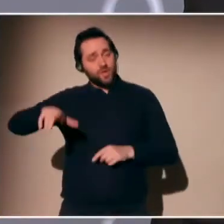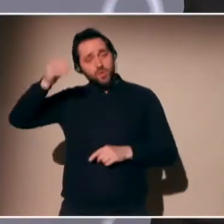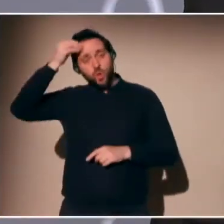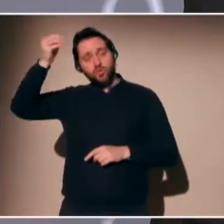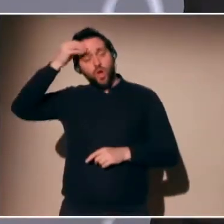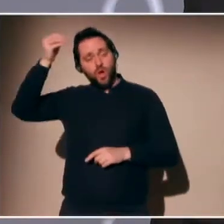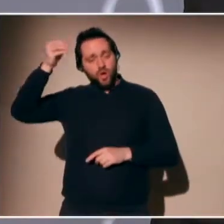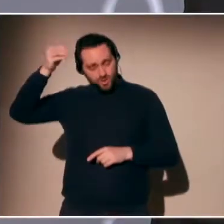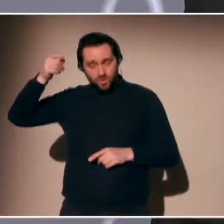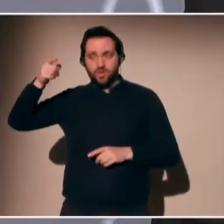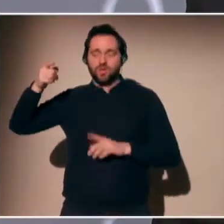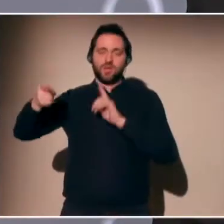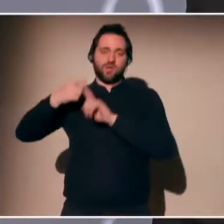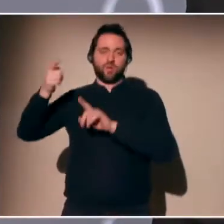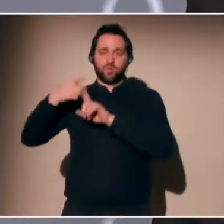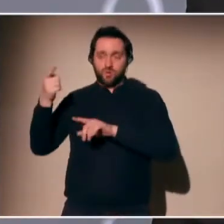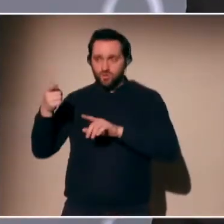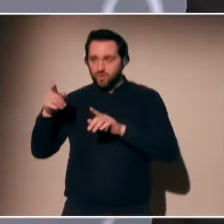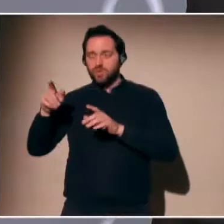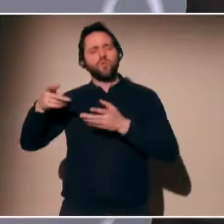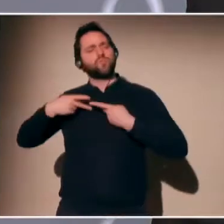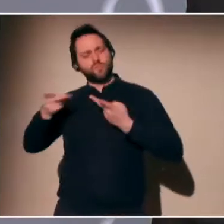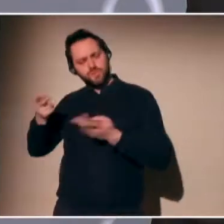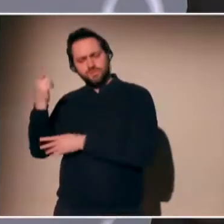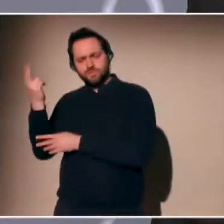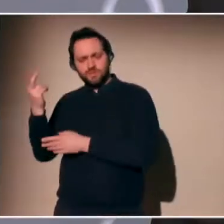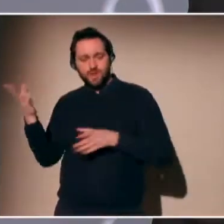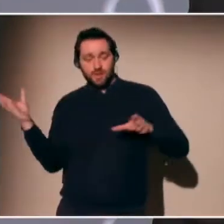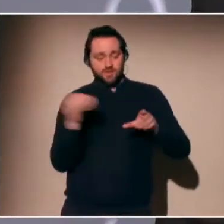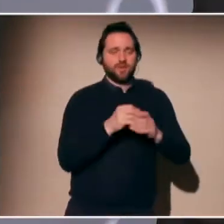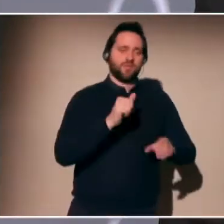international businesses in terms of research. How can we attract